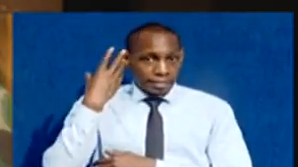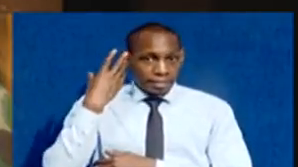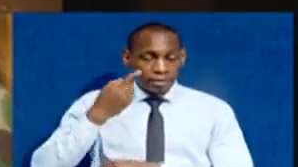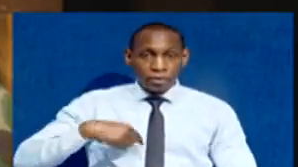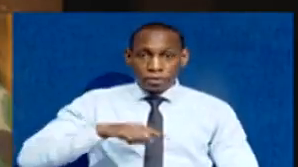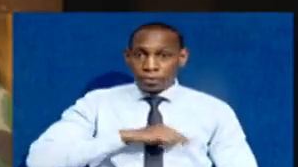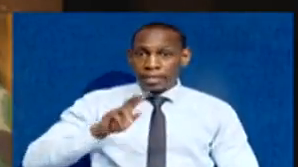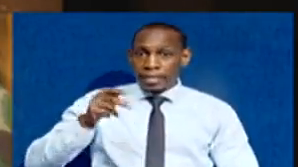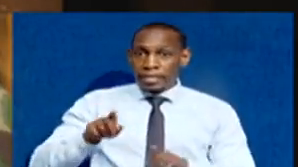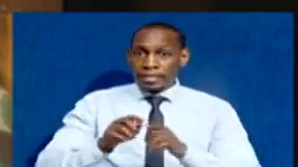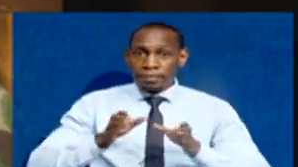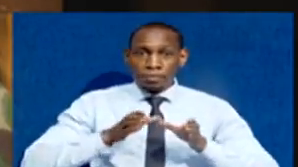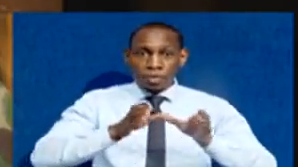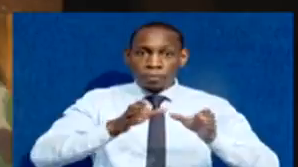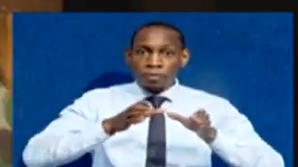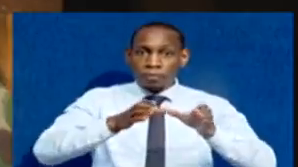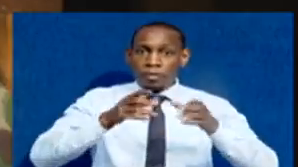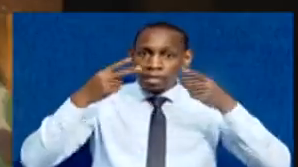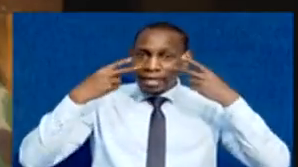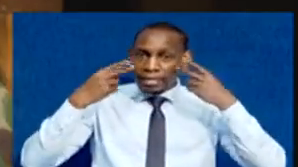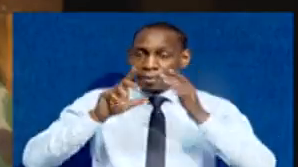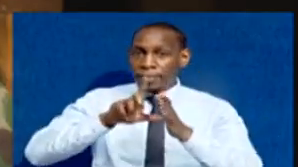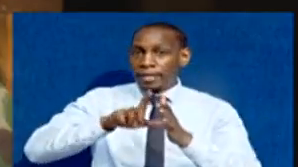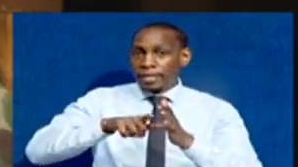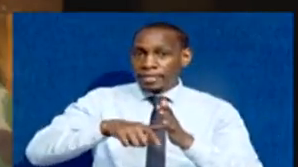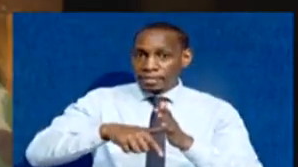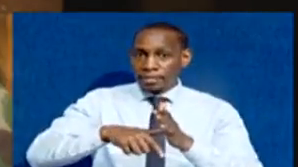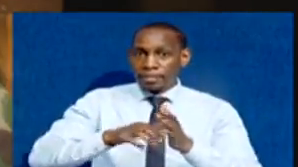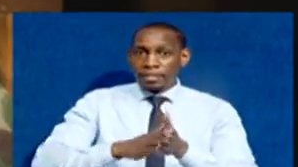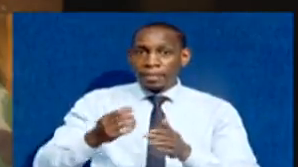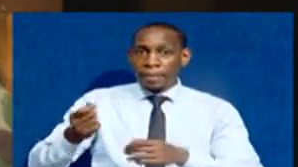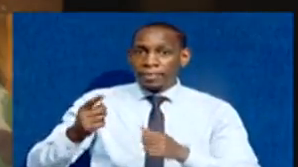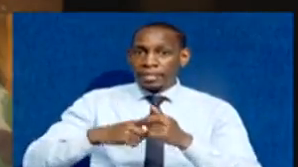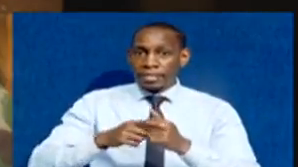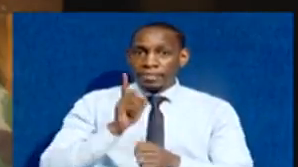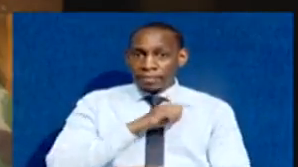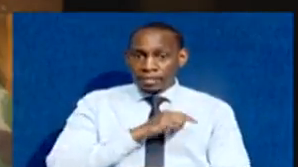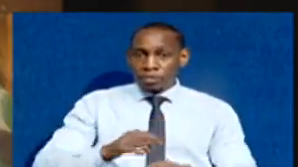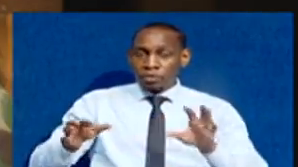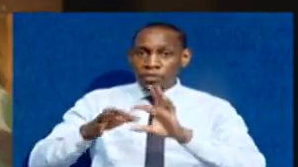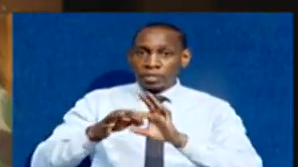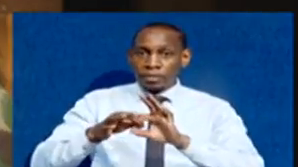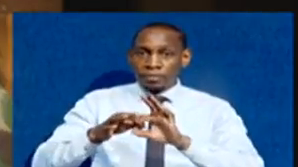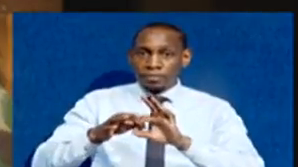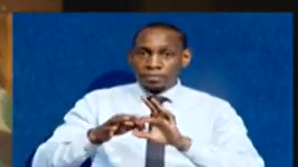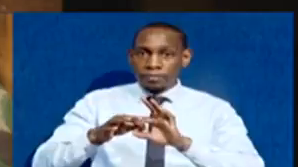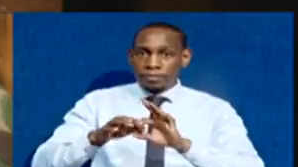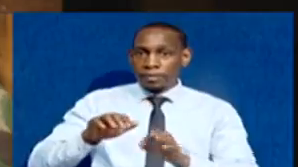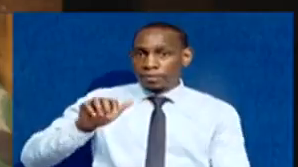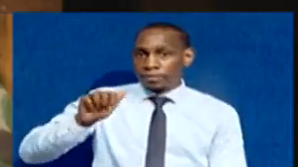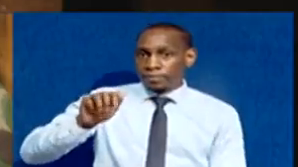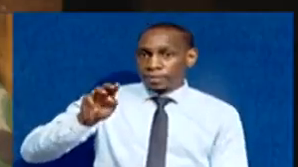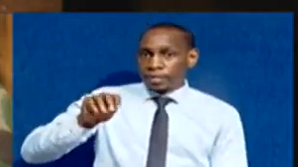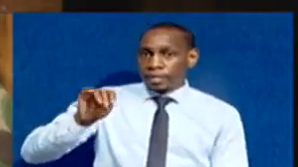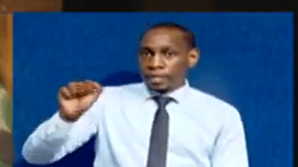as a country and push the Al-Shabaab. And then later on, after 6 months, we joined